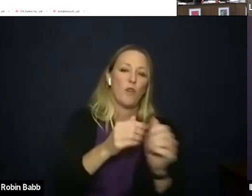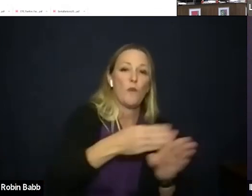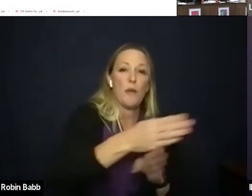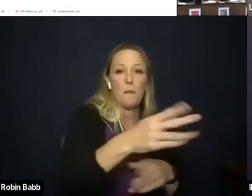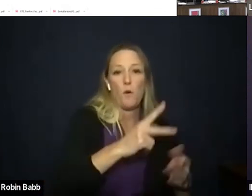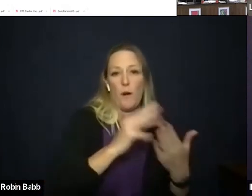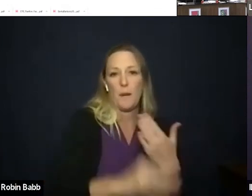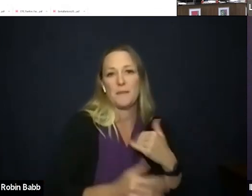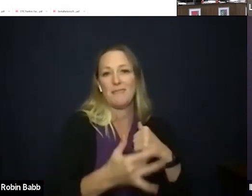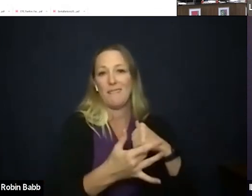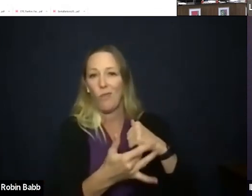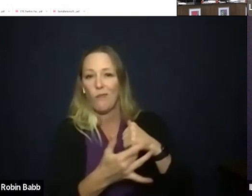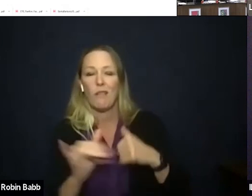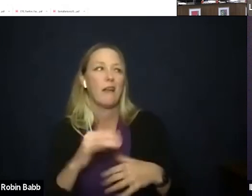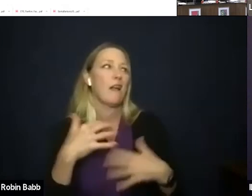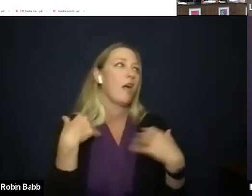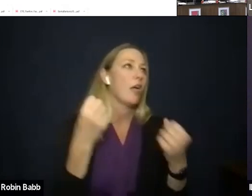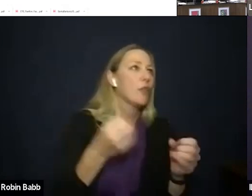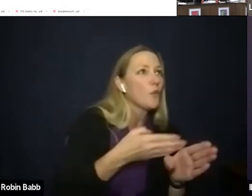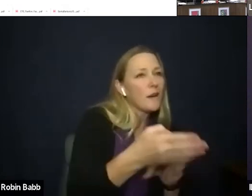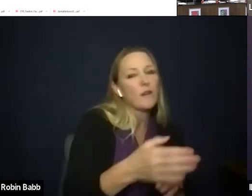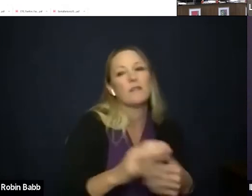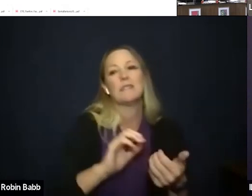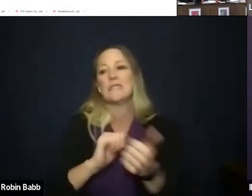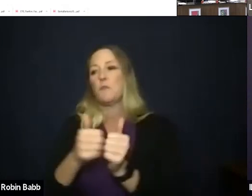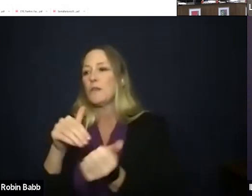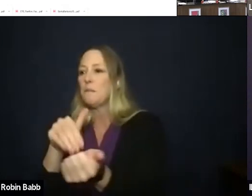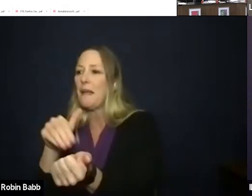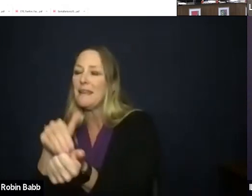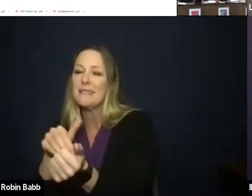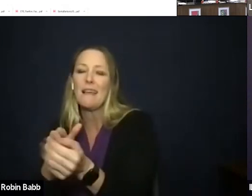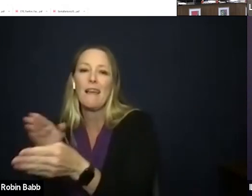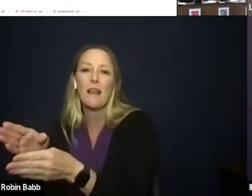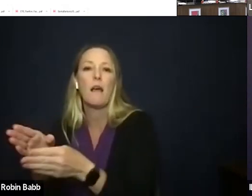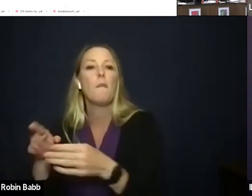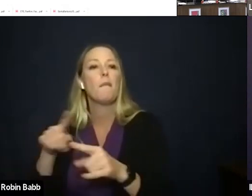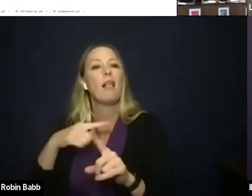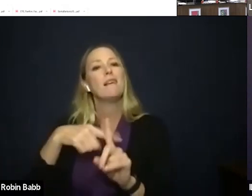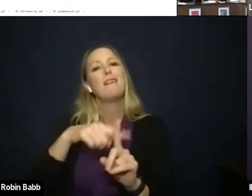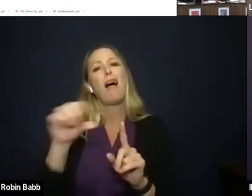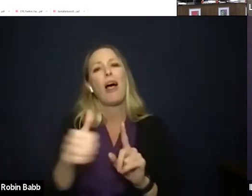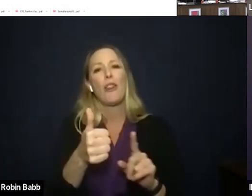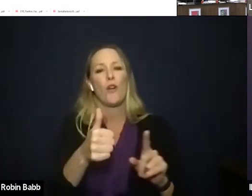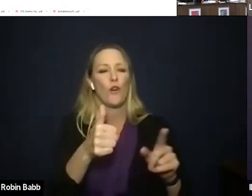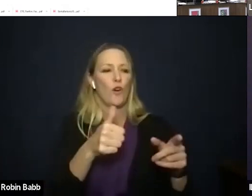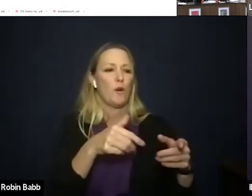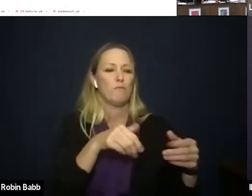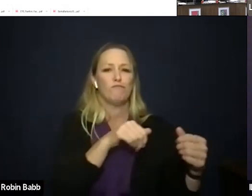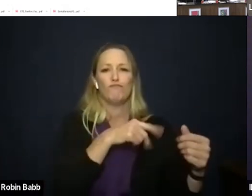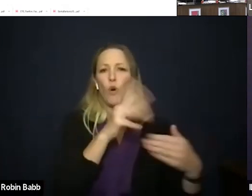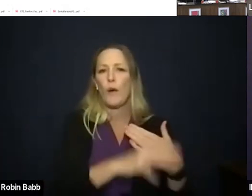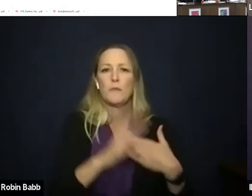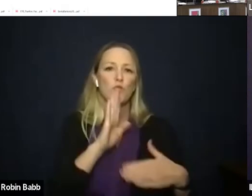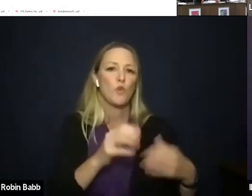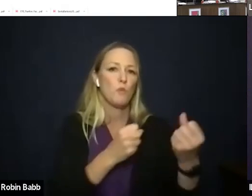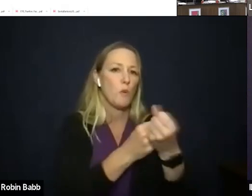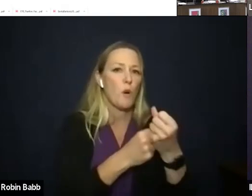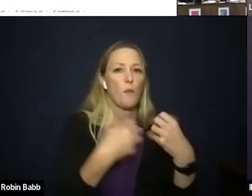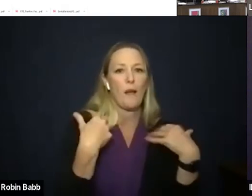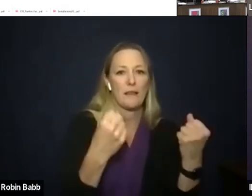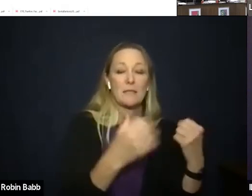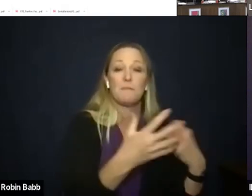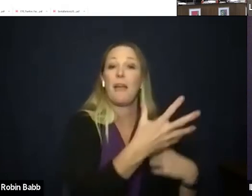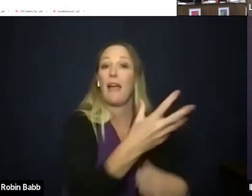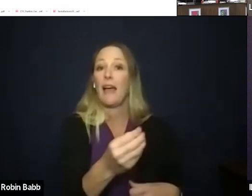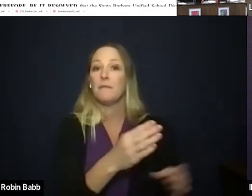care careers health careers sports and medicine pathways as well as other programs that promote wellness and whereas